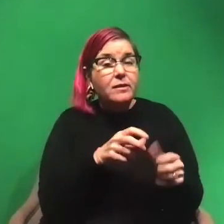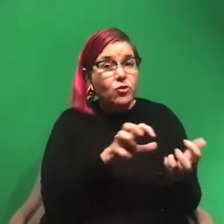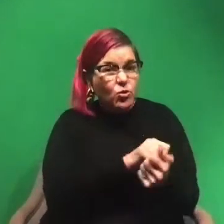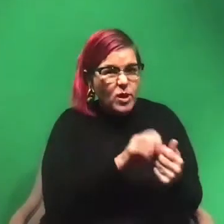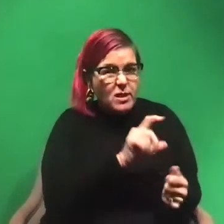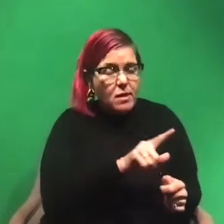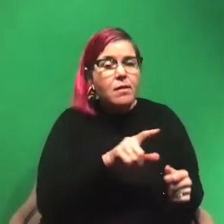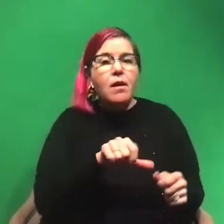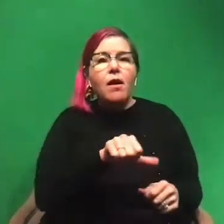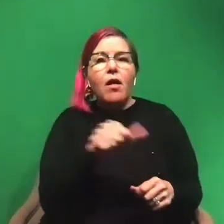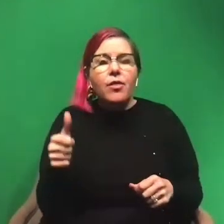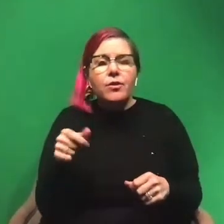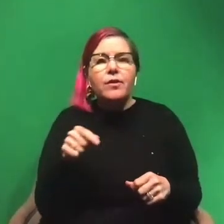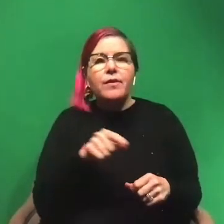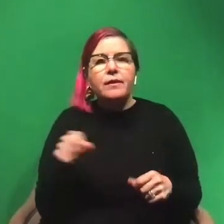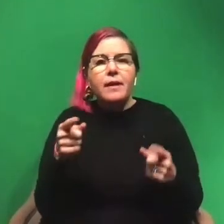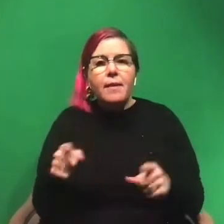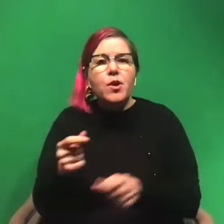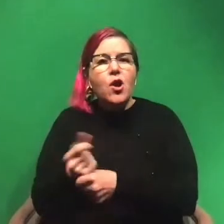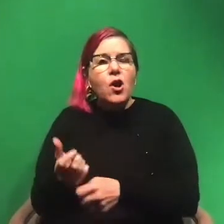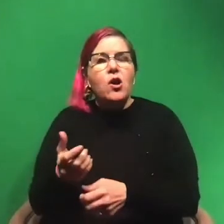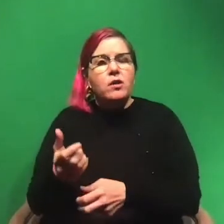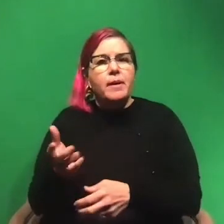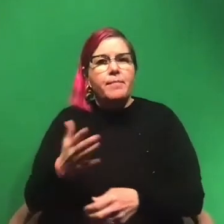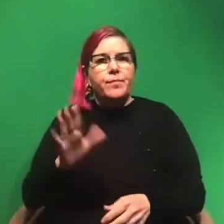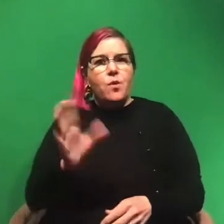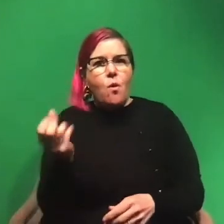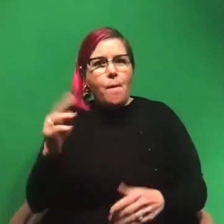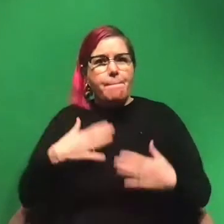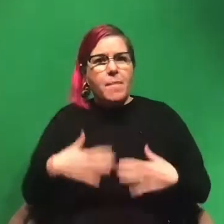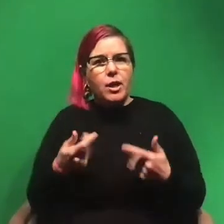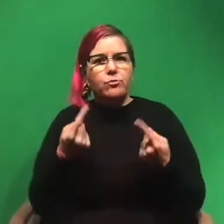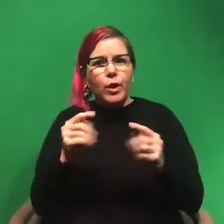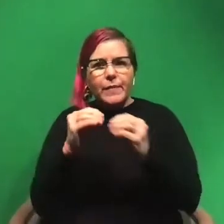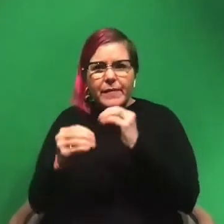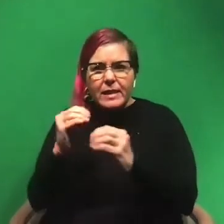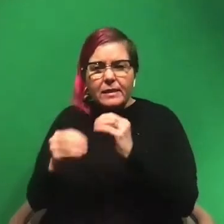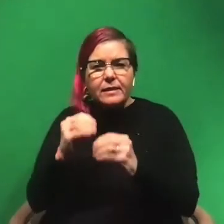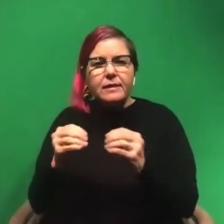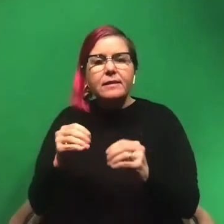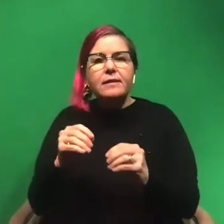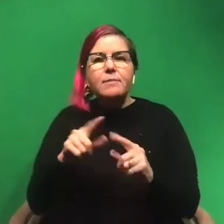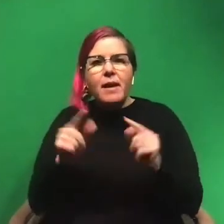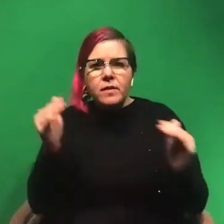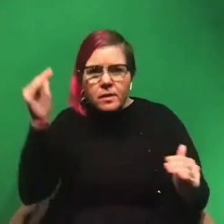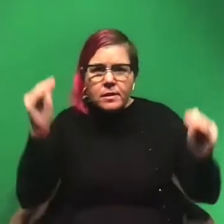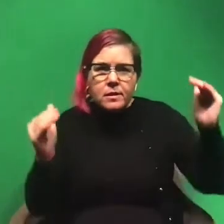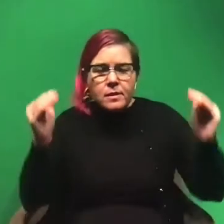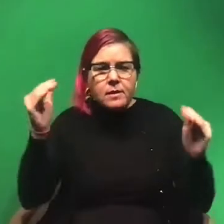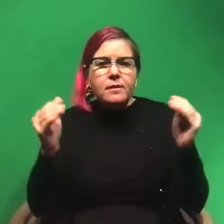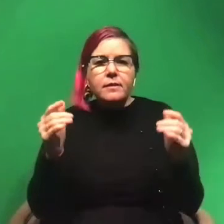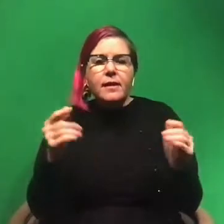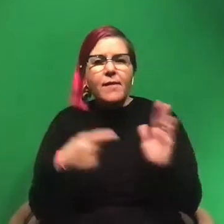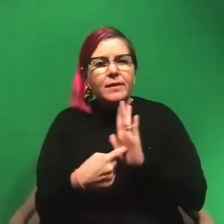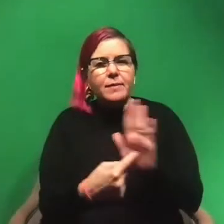of them are in fact caused by our own body in trying to repair that. But in doing so, everything is a balance, so you're going to have symptoms that we